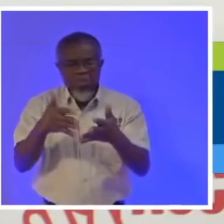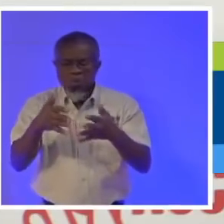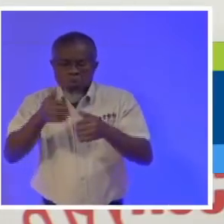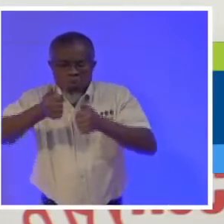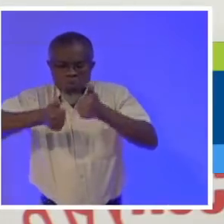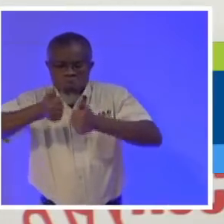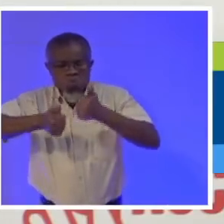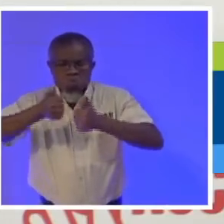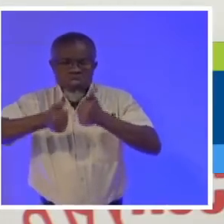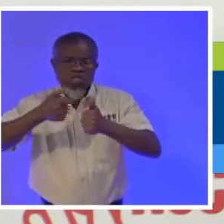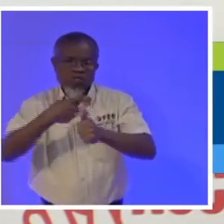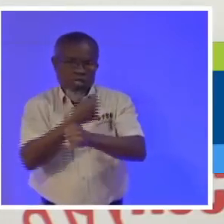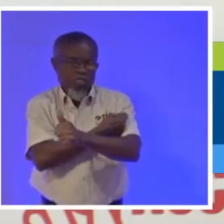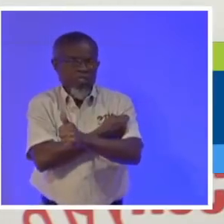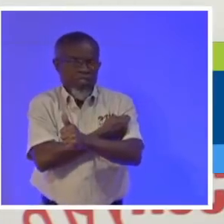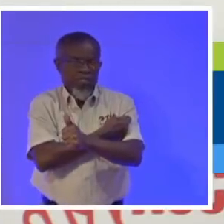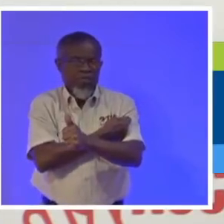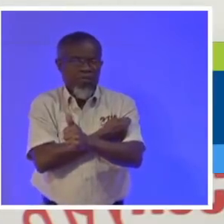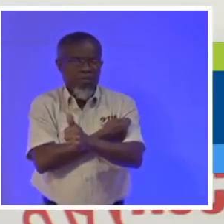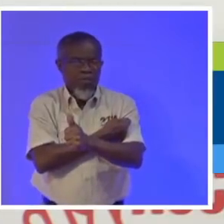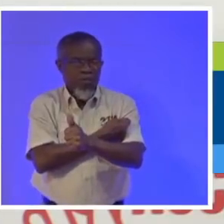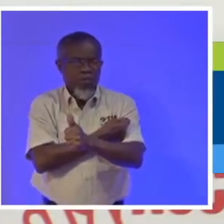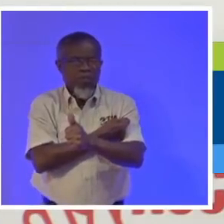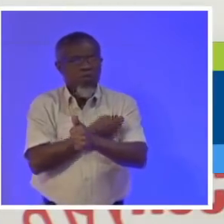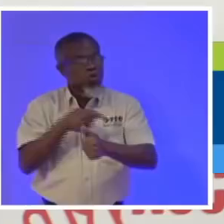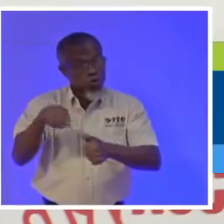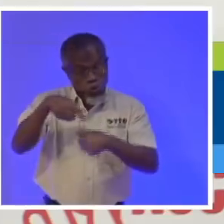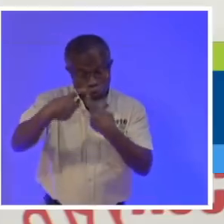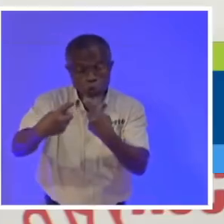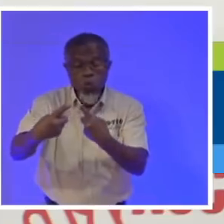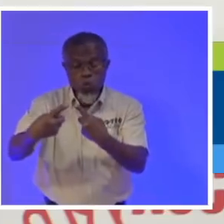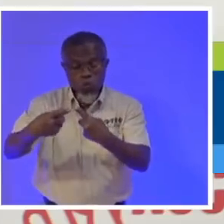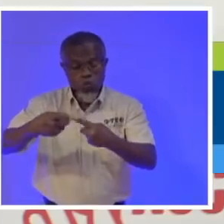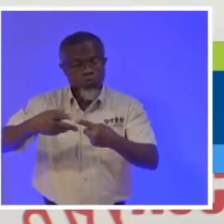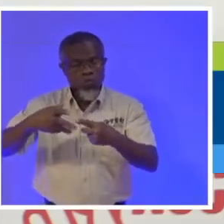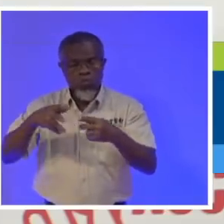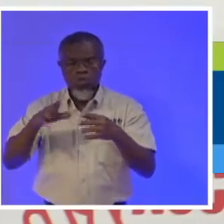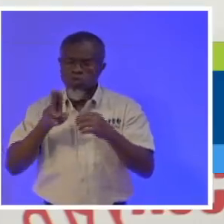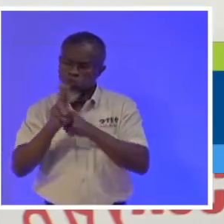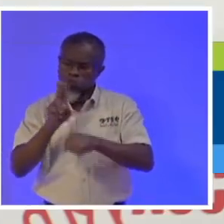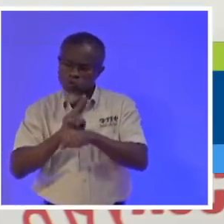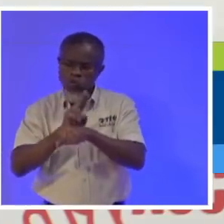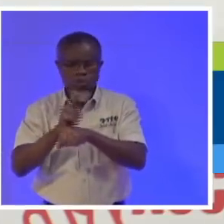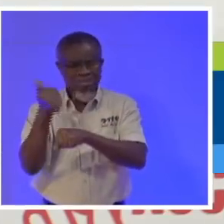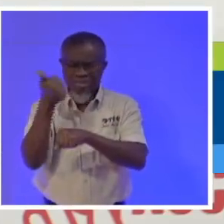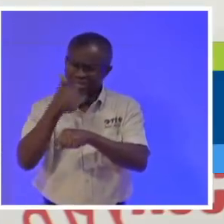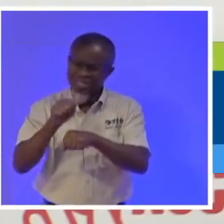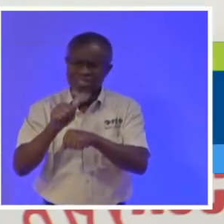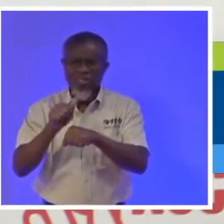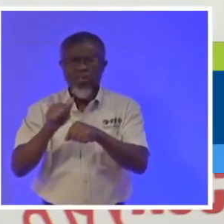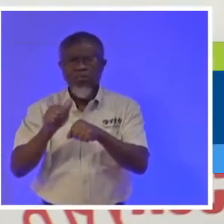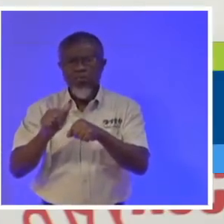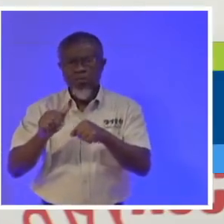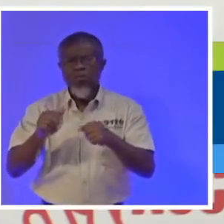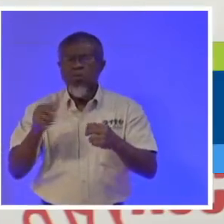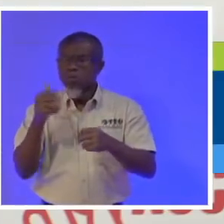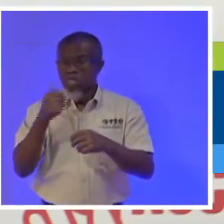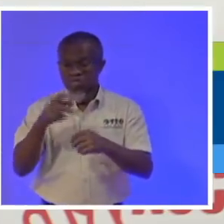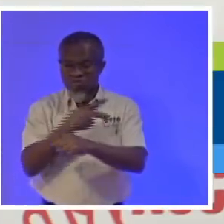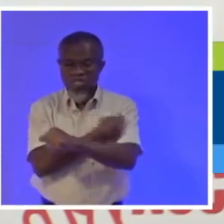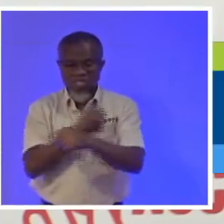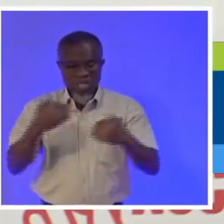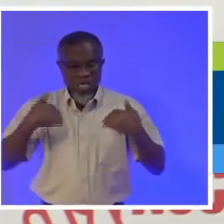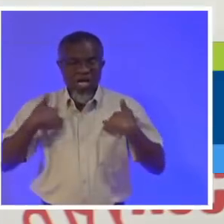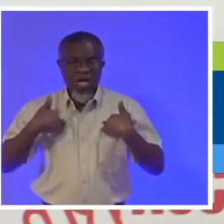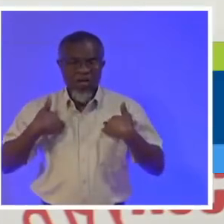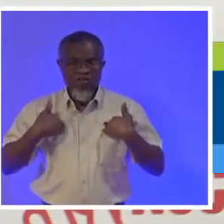whichever vaccine is available and is given to you, your effectiveness is going to be boosted by continuing with the